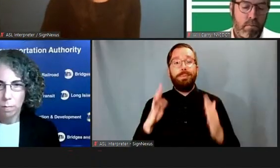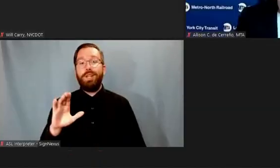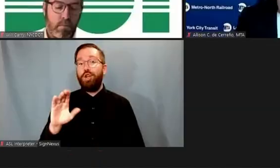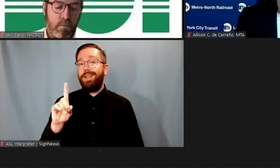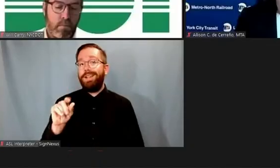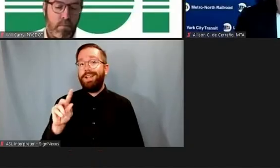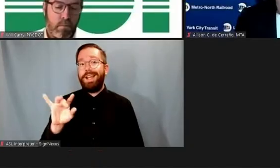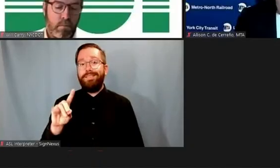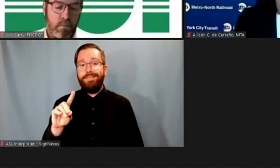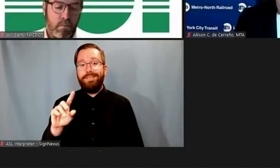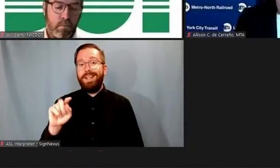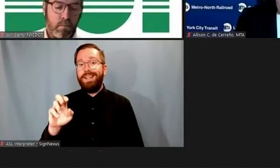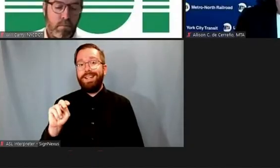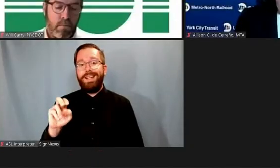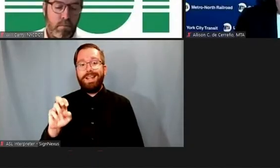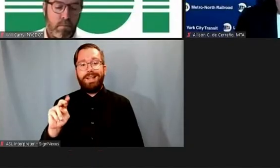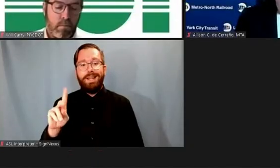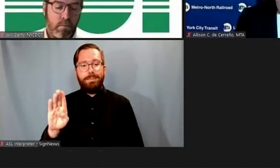gina lim